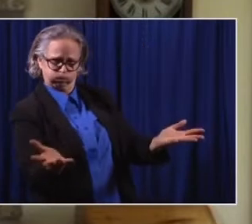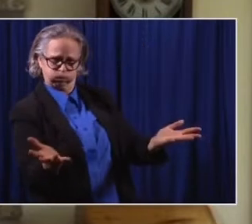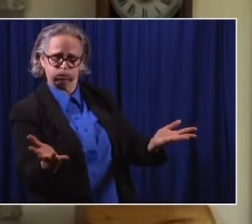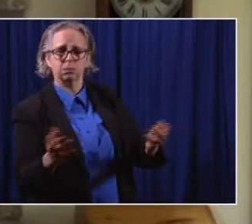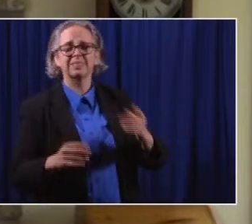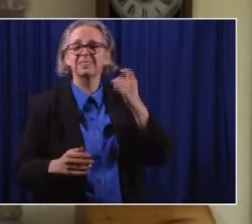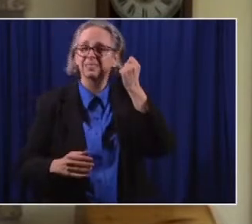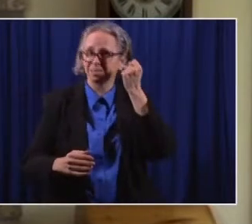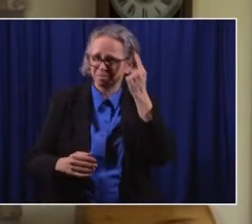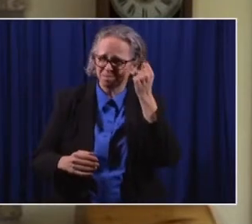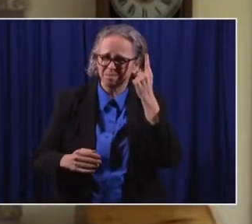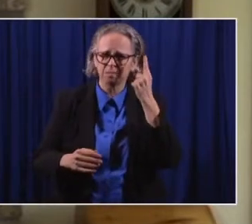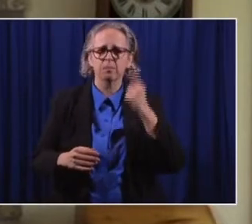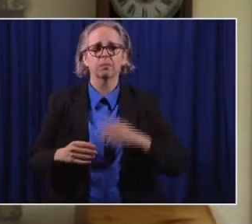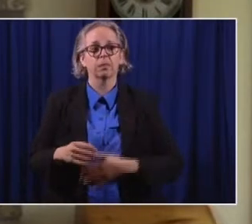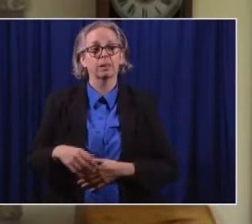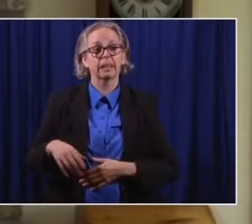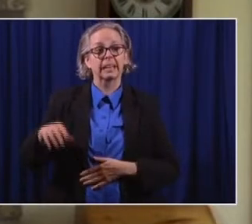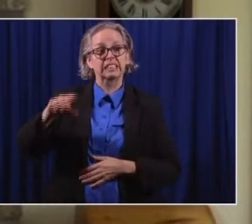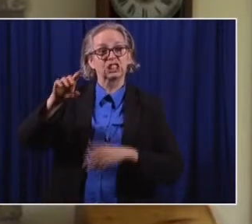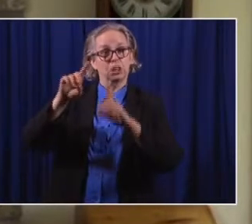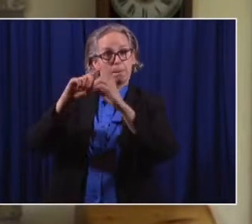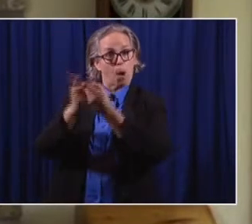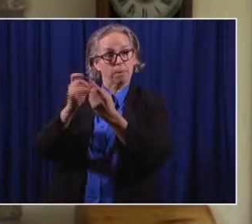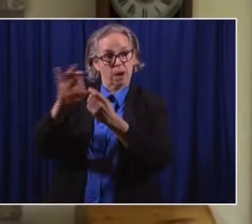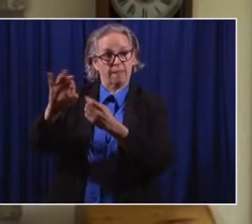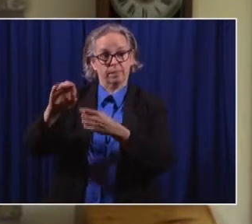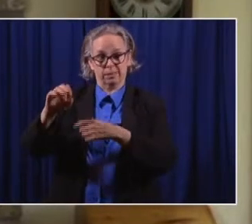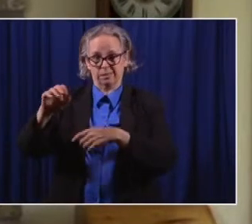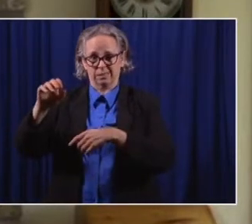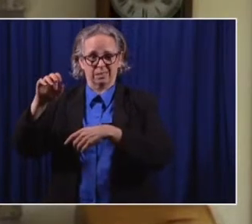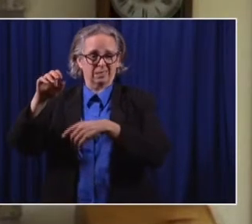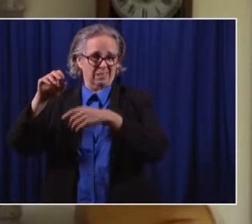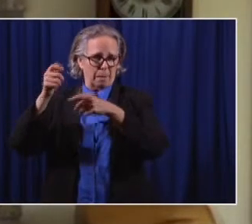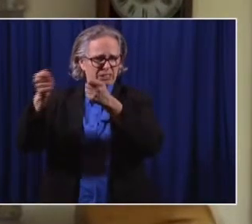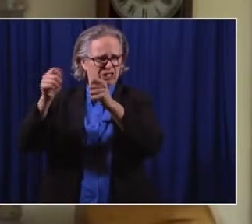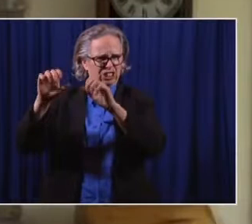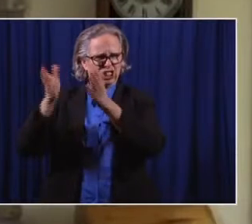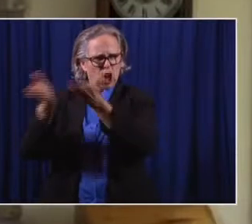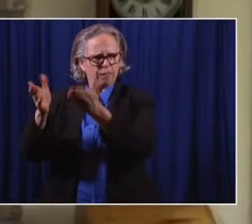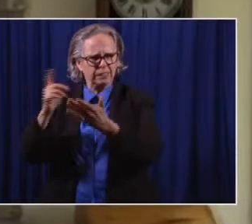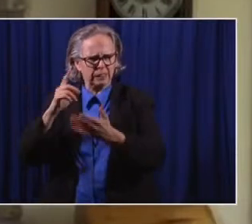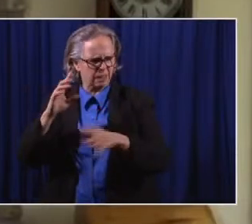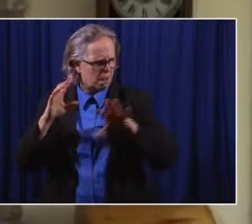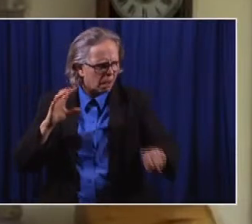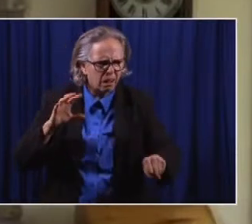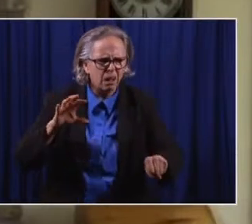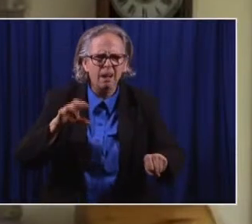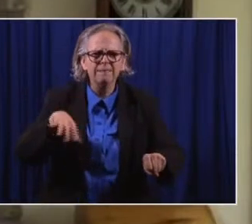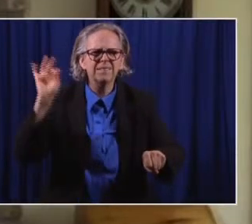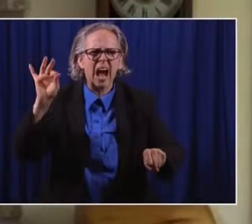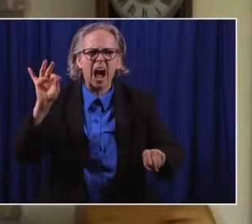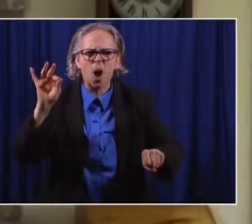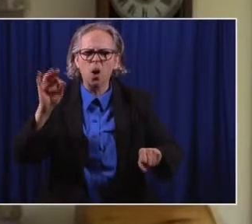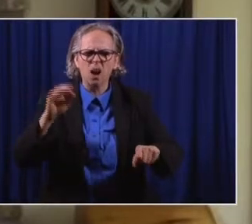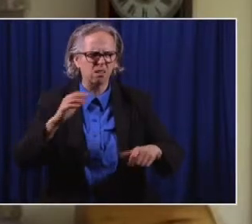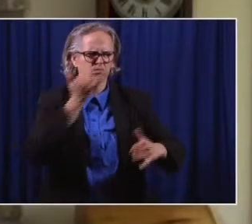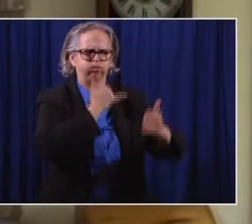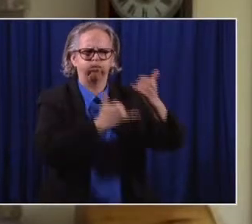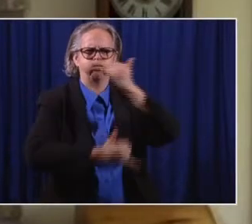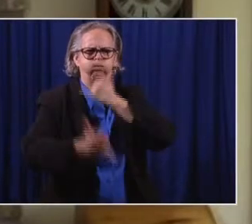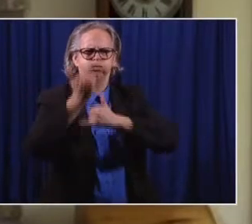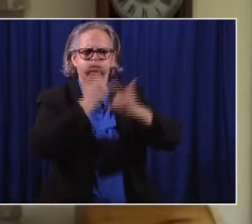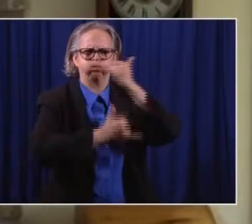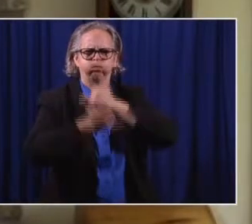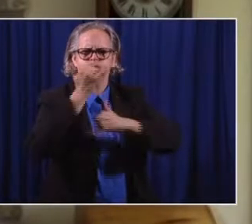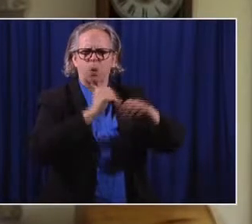Administrative Services recently became aware that due to a system error, some Ohioans who asked to receive a voter